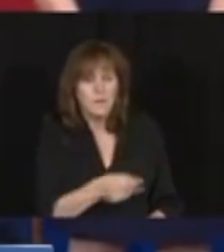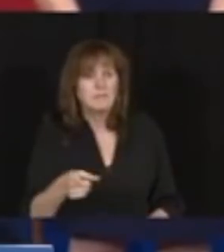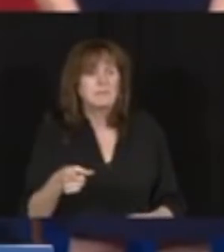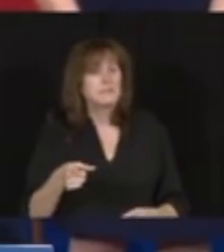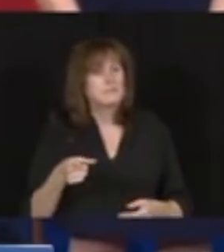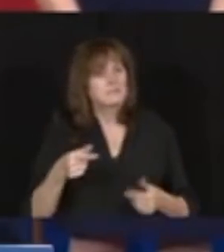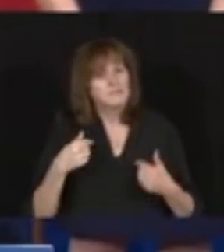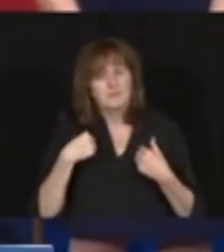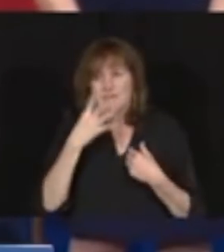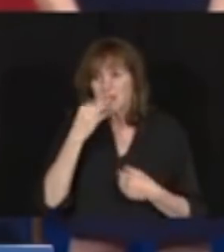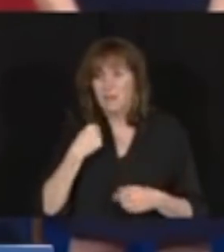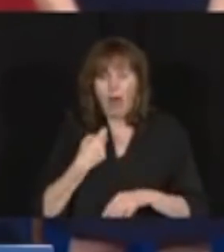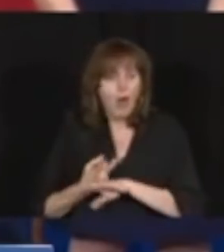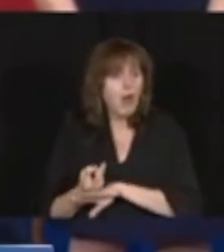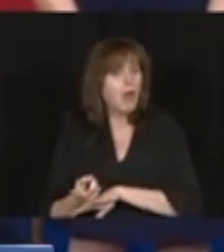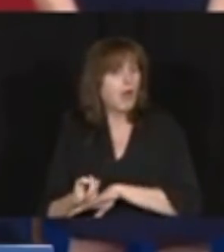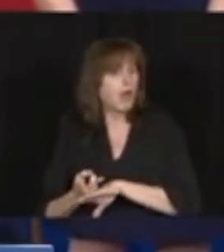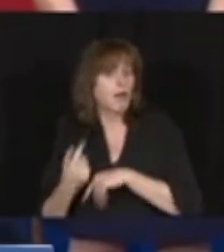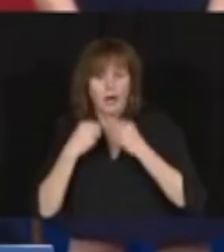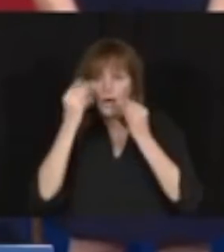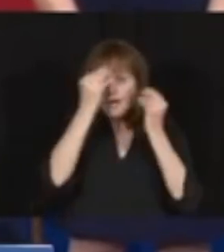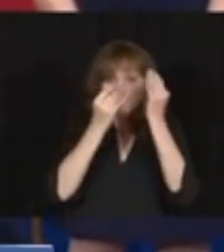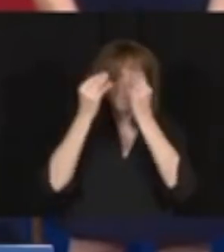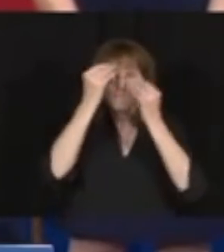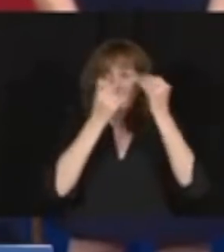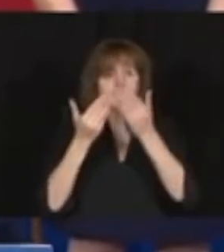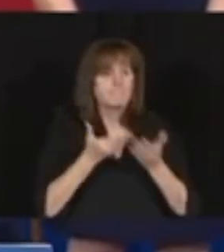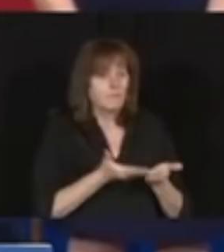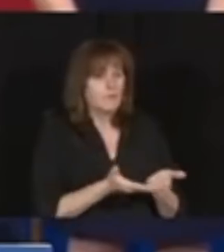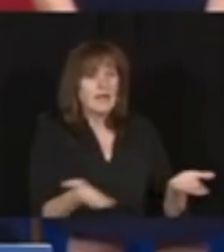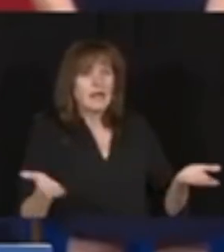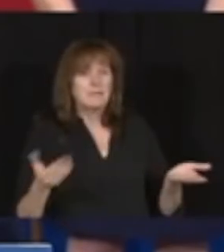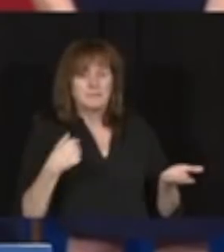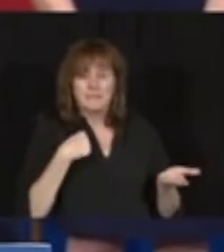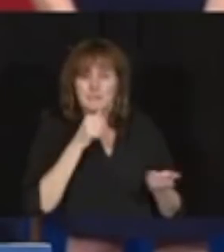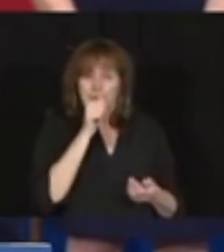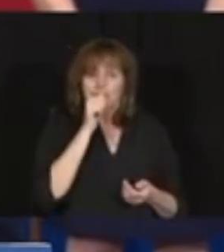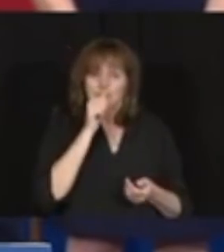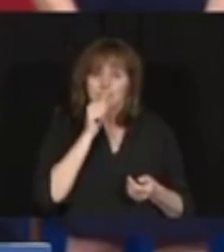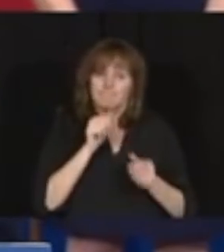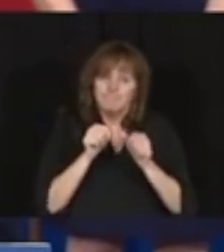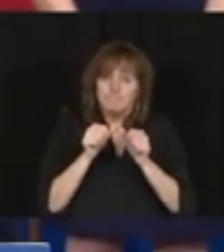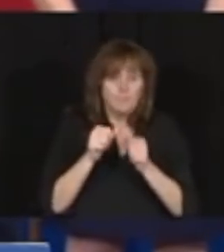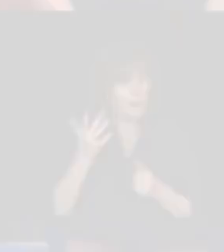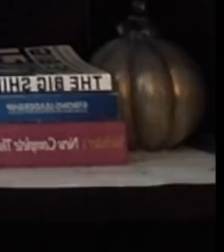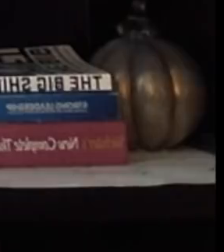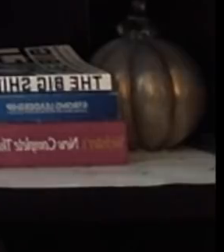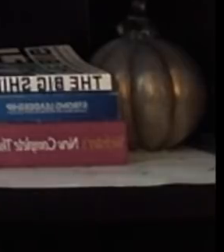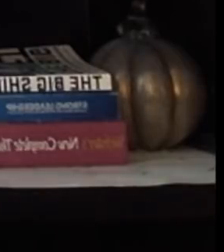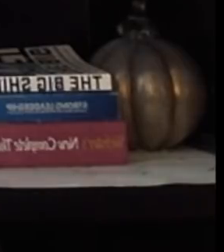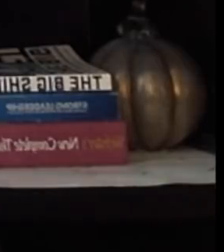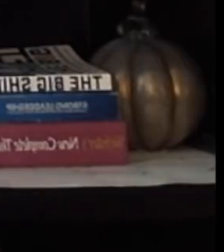But fighting for these people, fighting for each of you, is also what keeps me going.